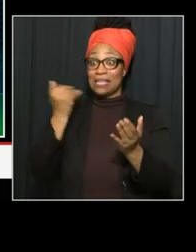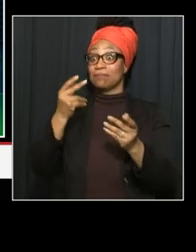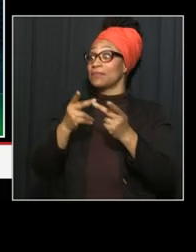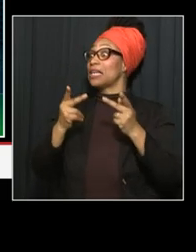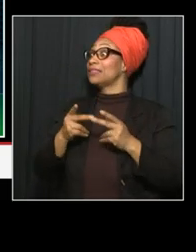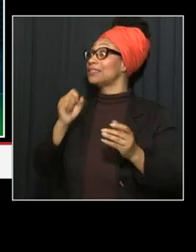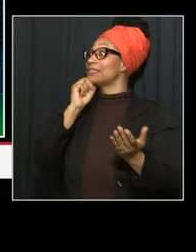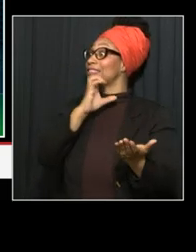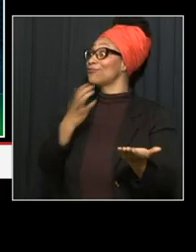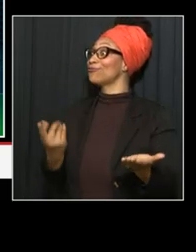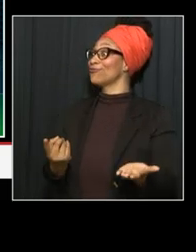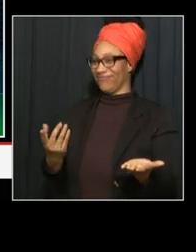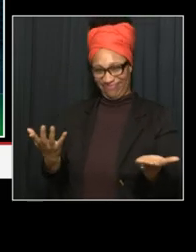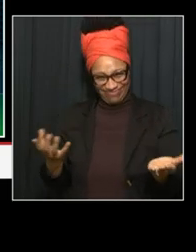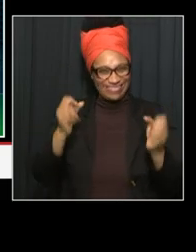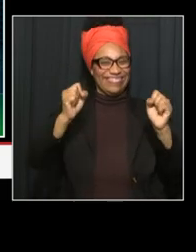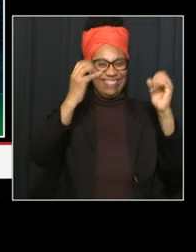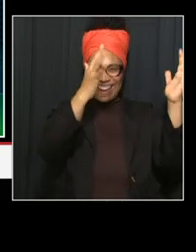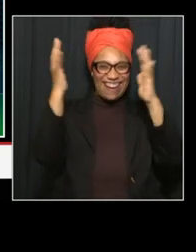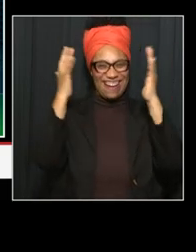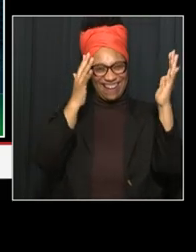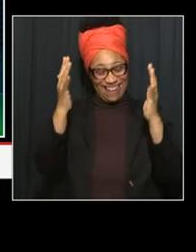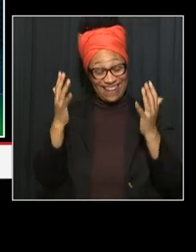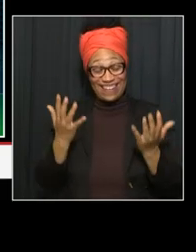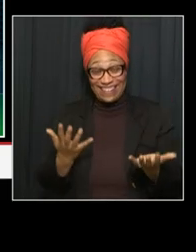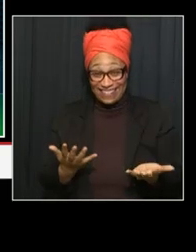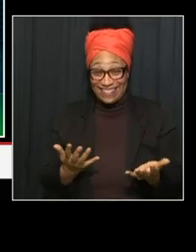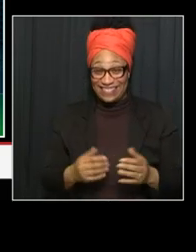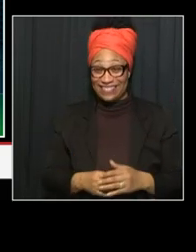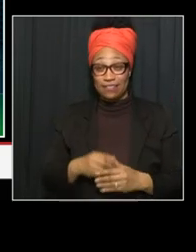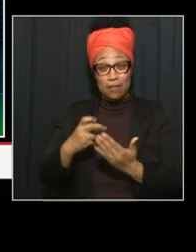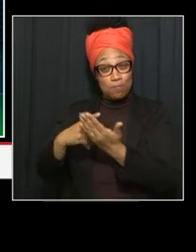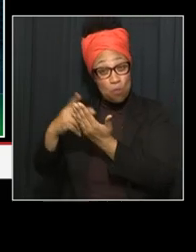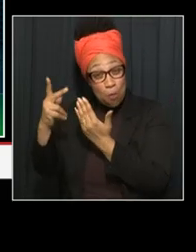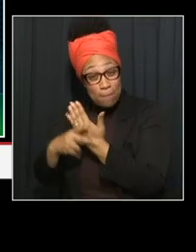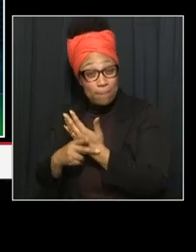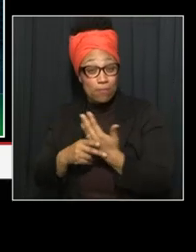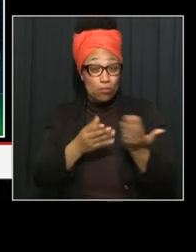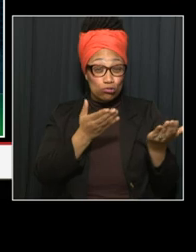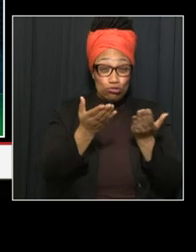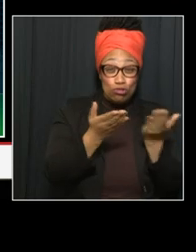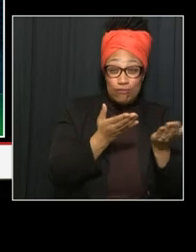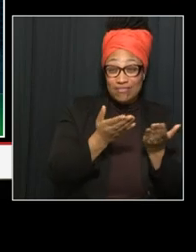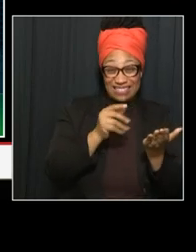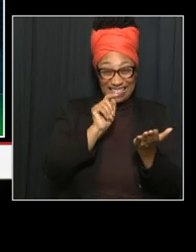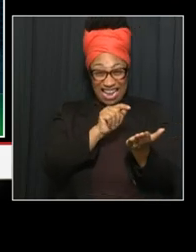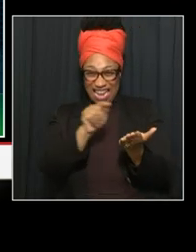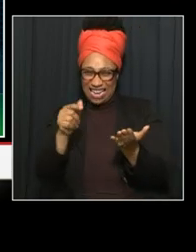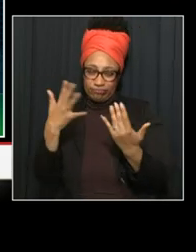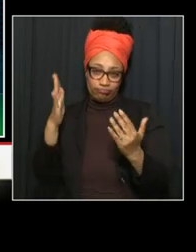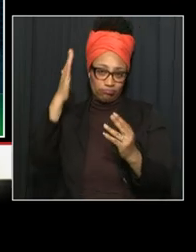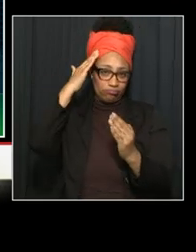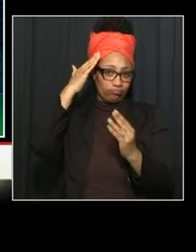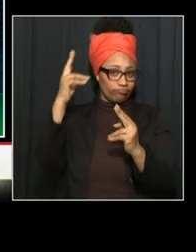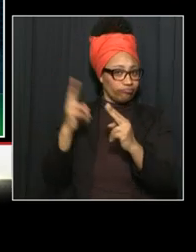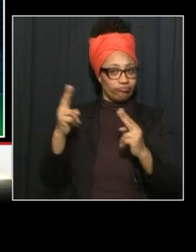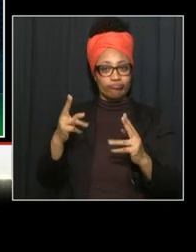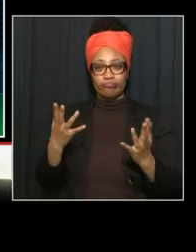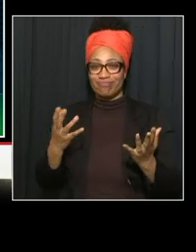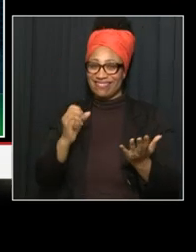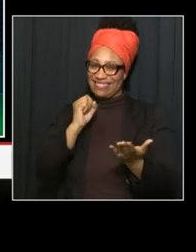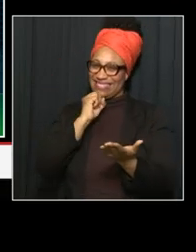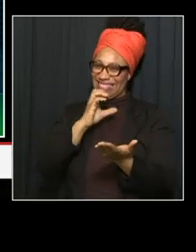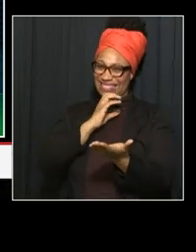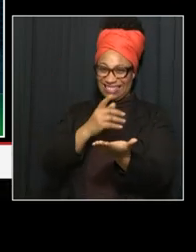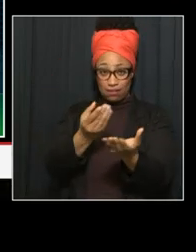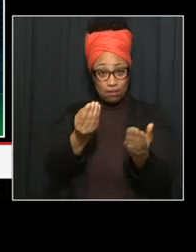we have the best programs and services, and seniors tell me every day that they're not only proud, that they want to